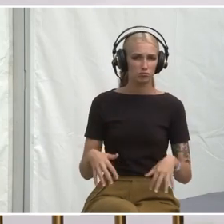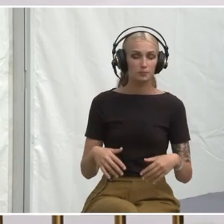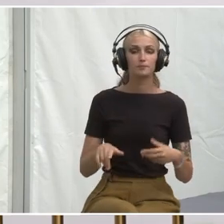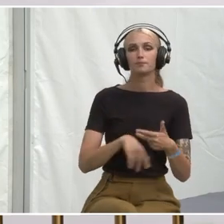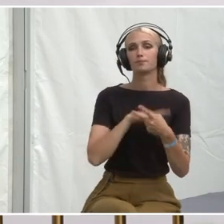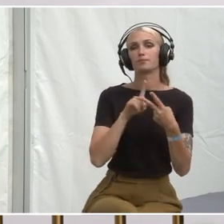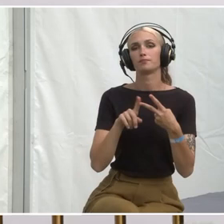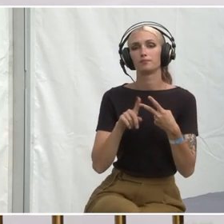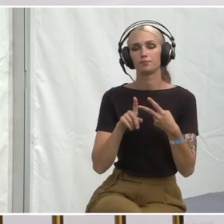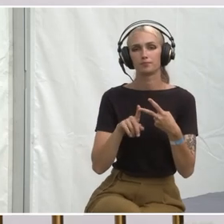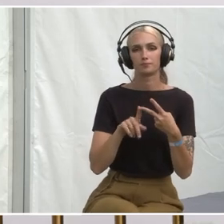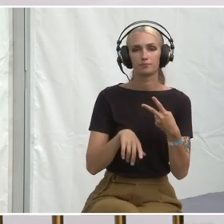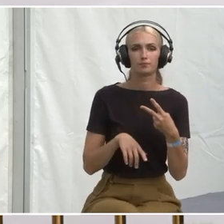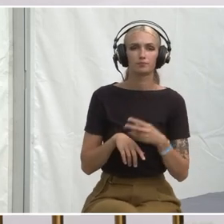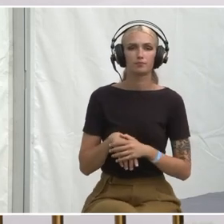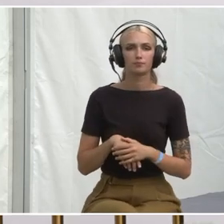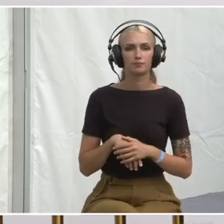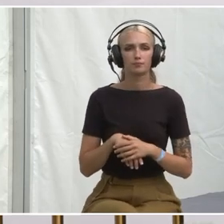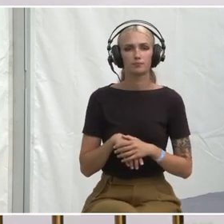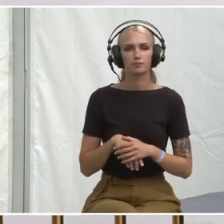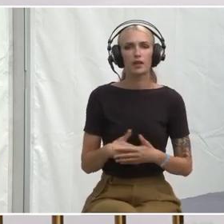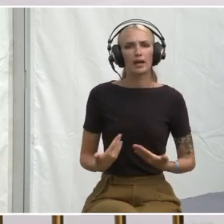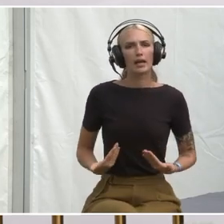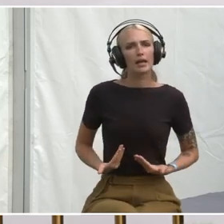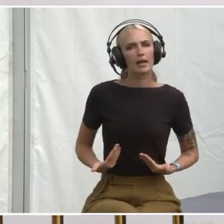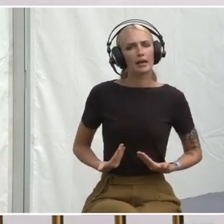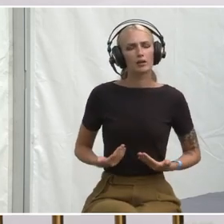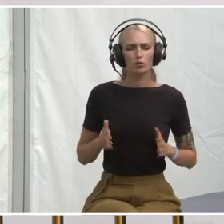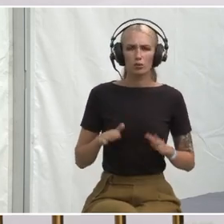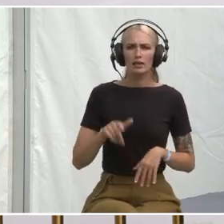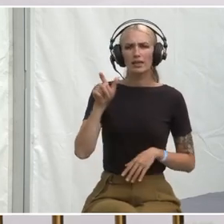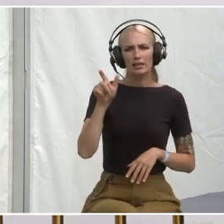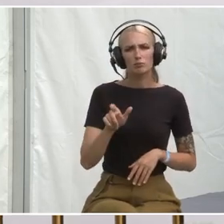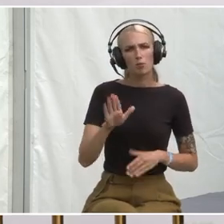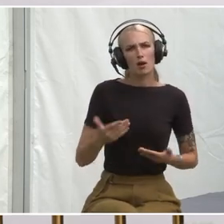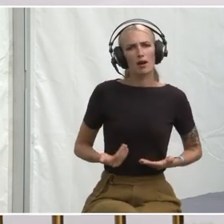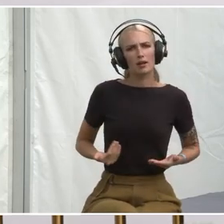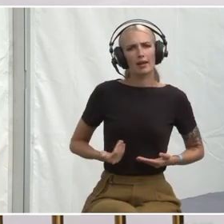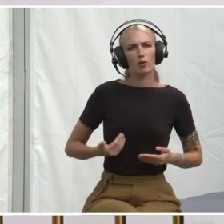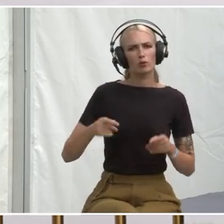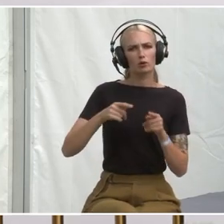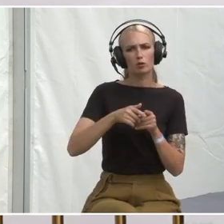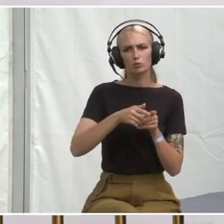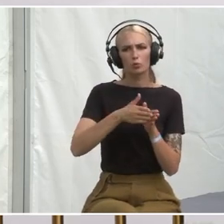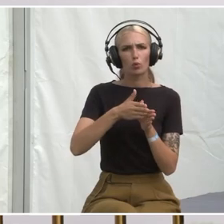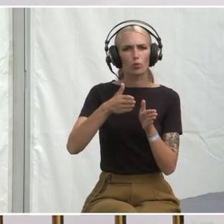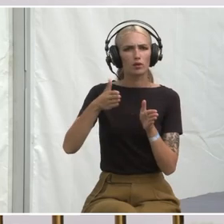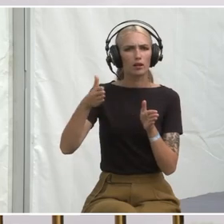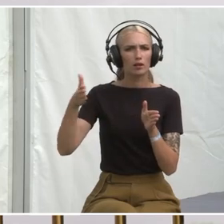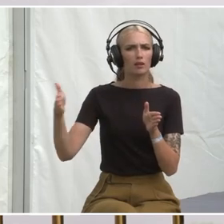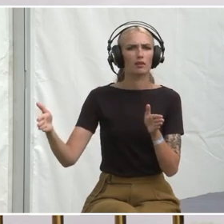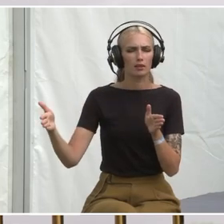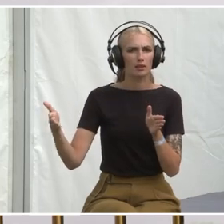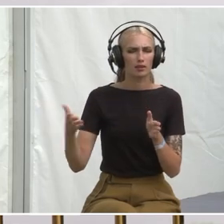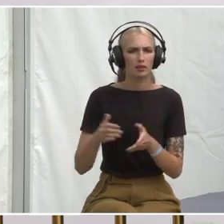the psychologization of the human being, and that was actually what we start talking about. That